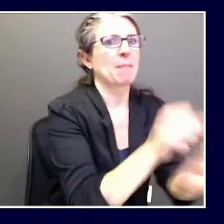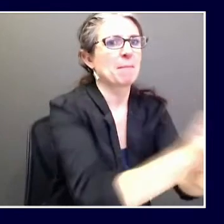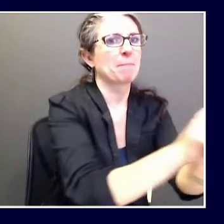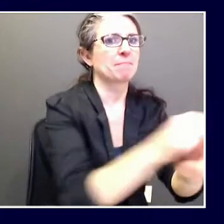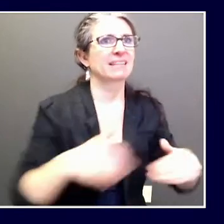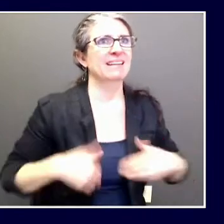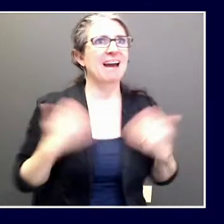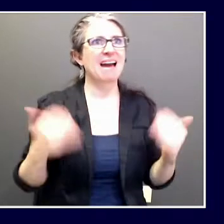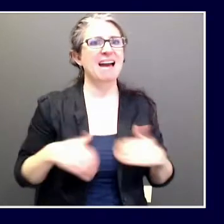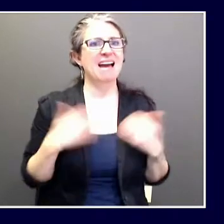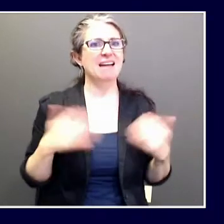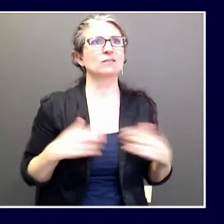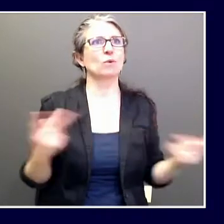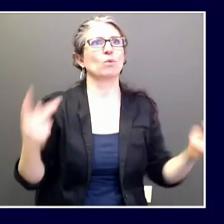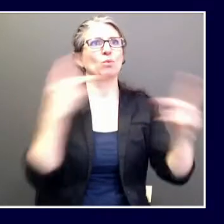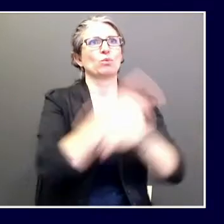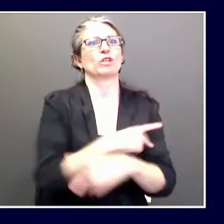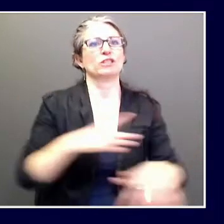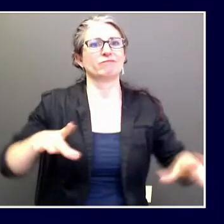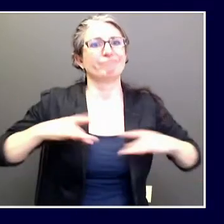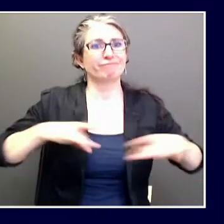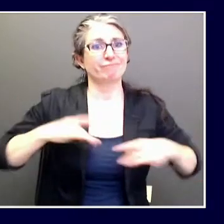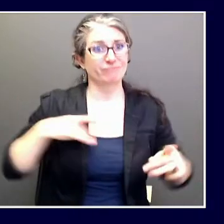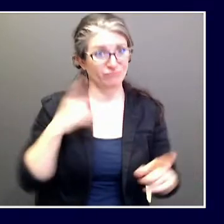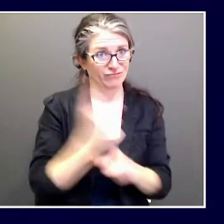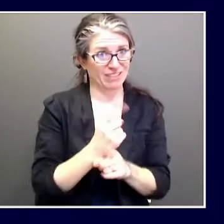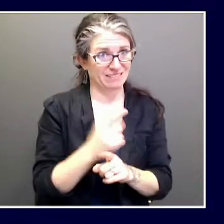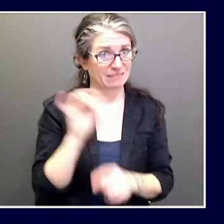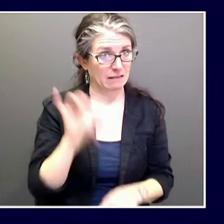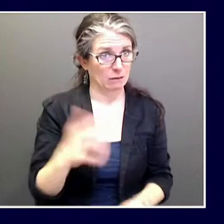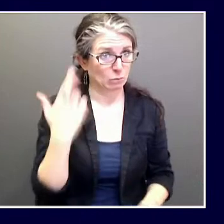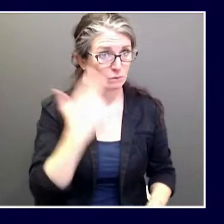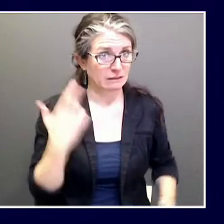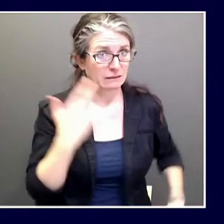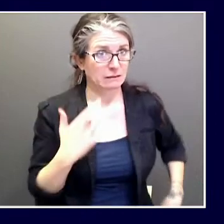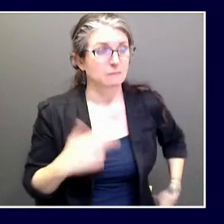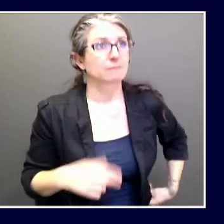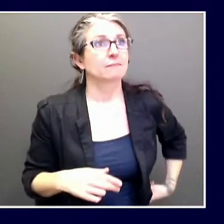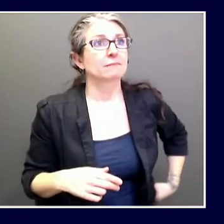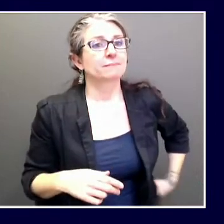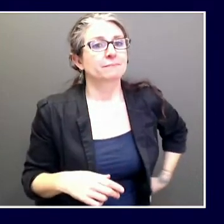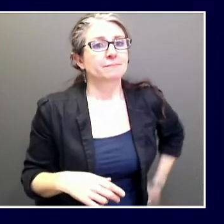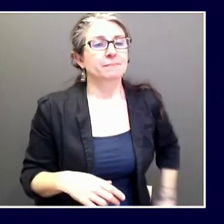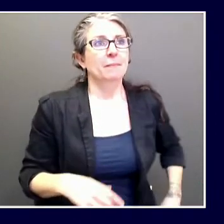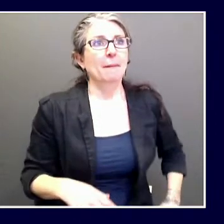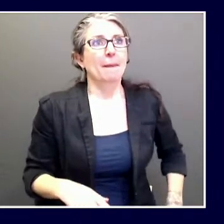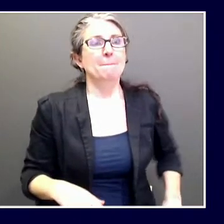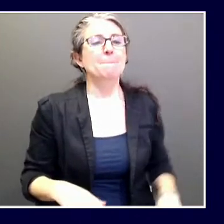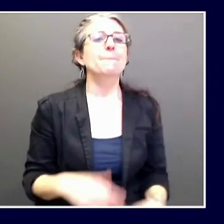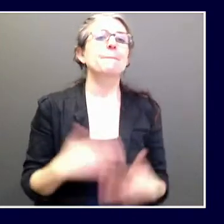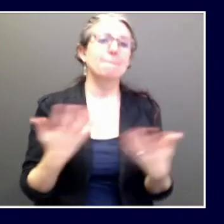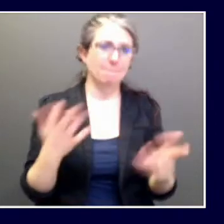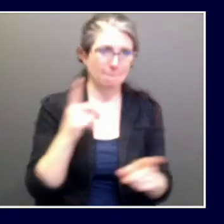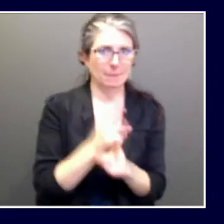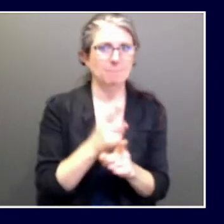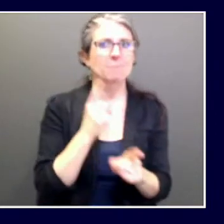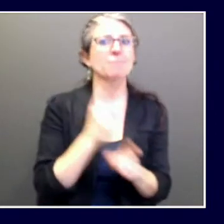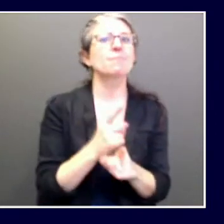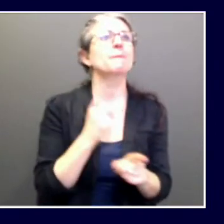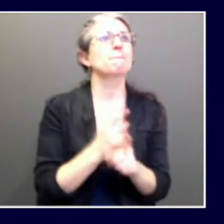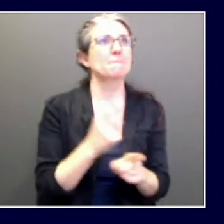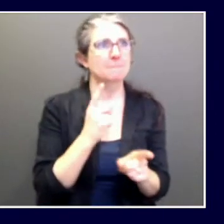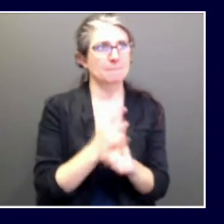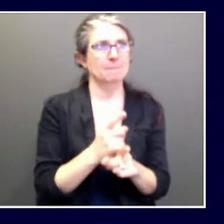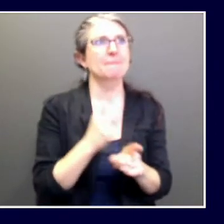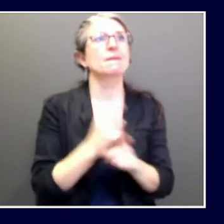younger kids now? Yes, I'm glad you raised that point, Megan. It connects very well with what Patrick noted a moment ago. Let me first start